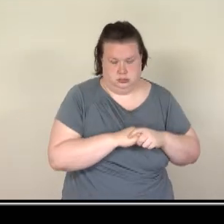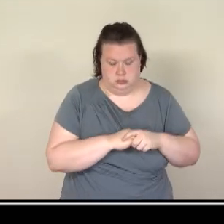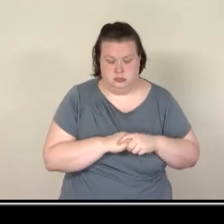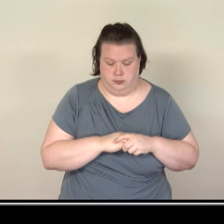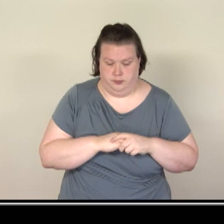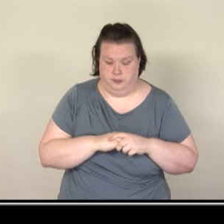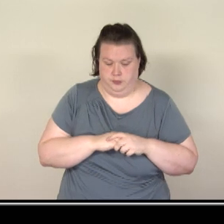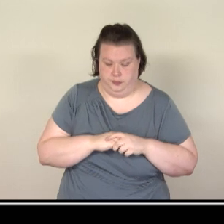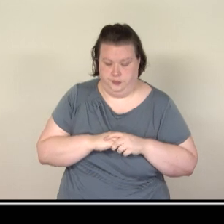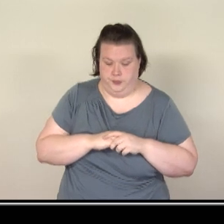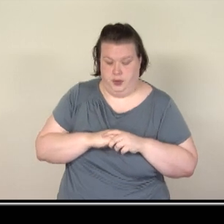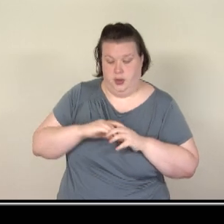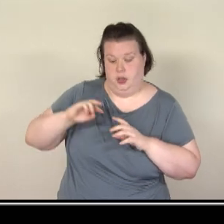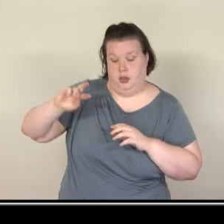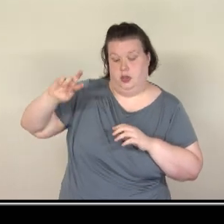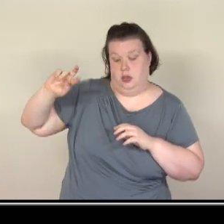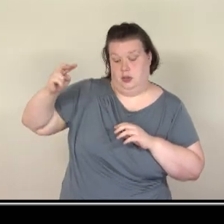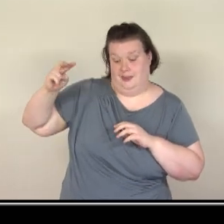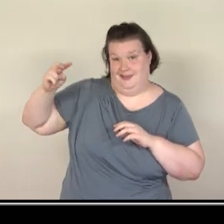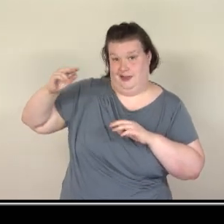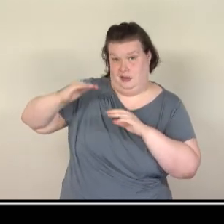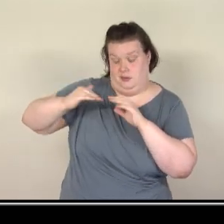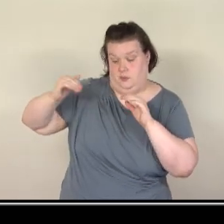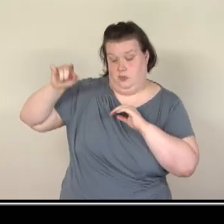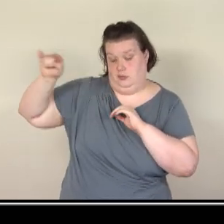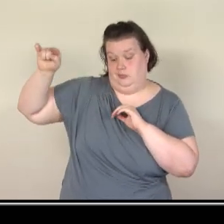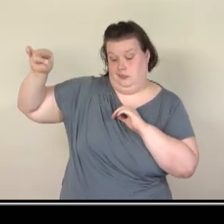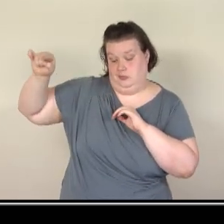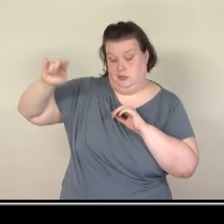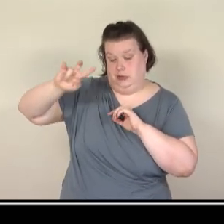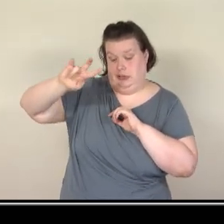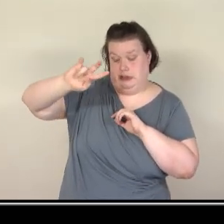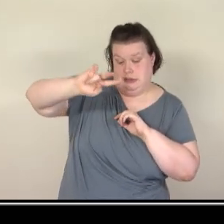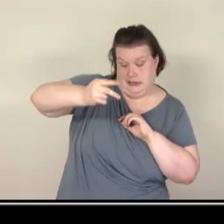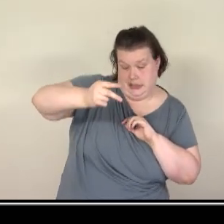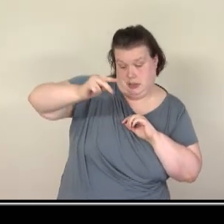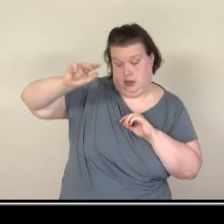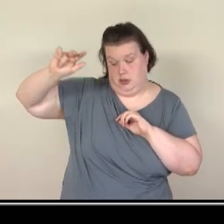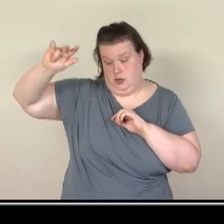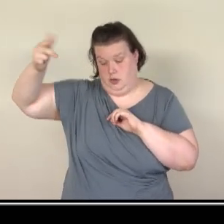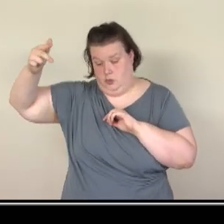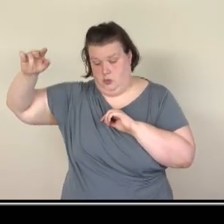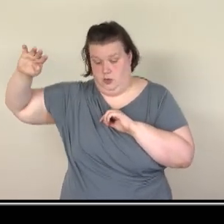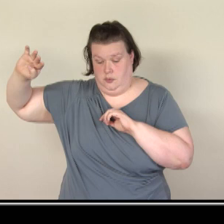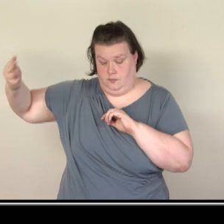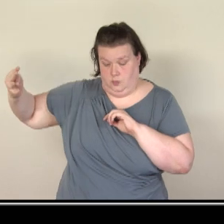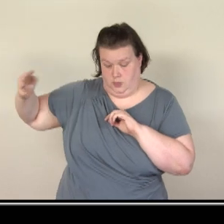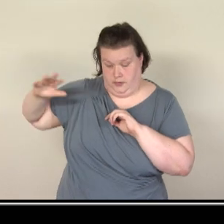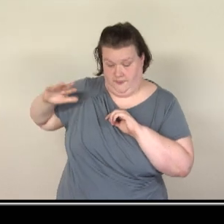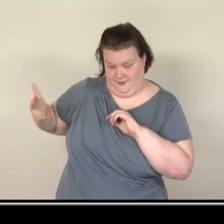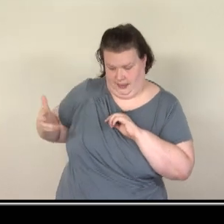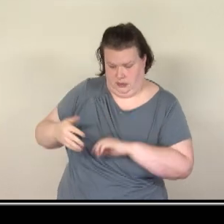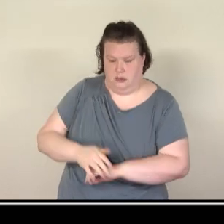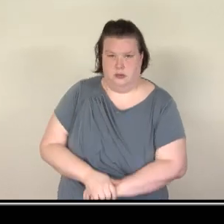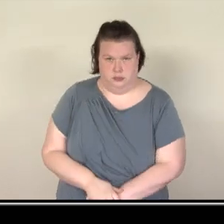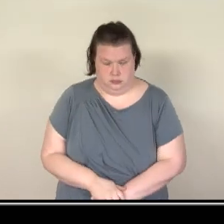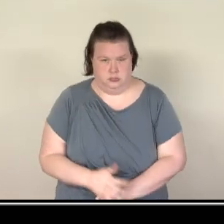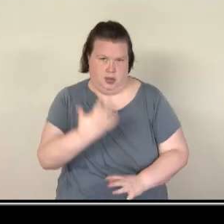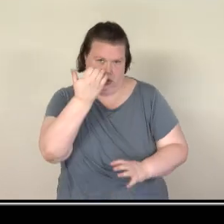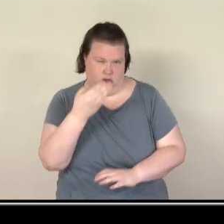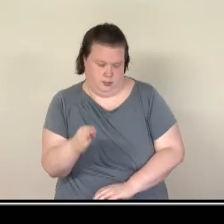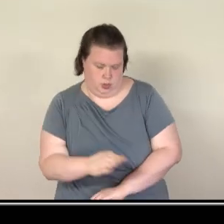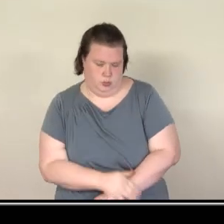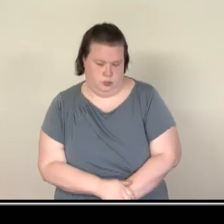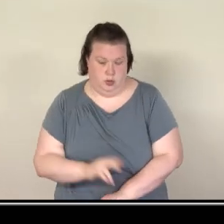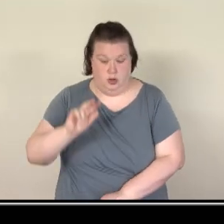kinder, and your first. And then all the way kind of on that top right corner, you'll see, again, in that dark blue, second, third, fourth, and fifth. You'll see